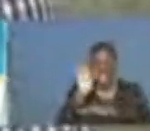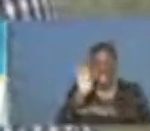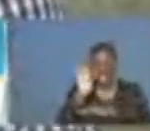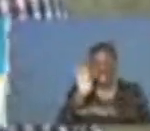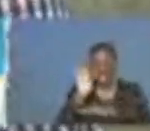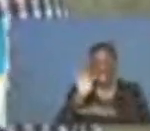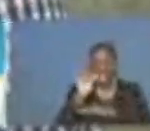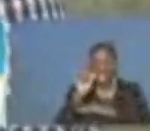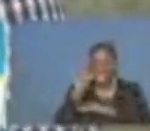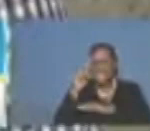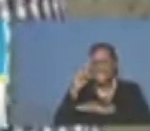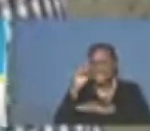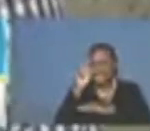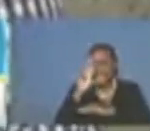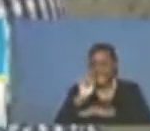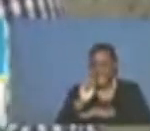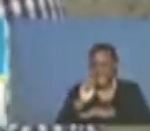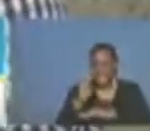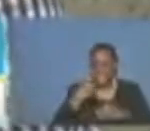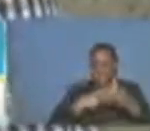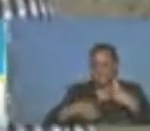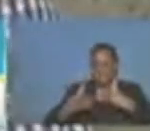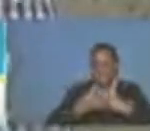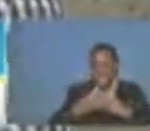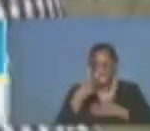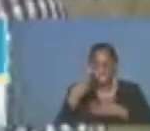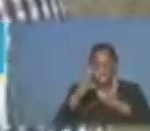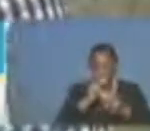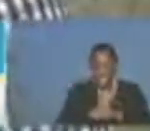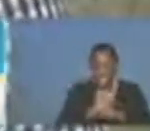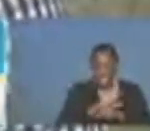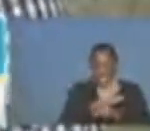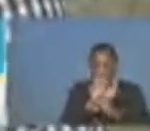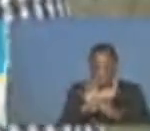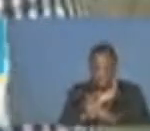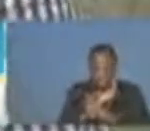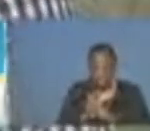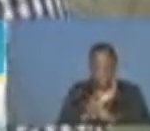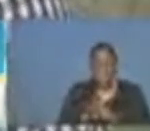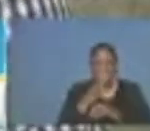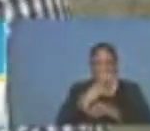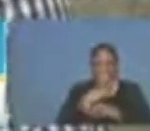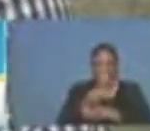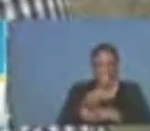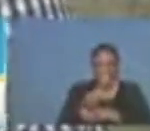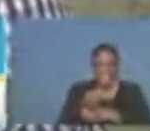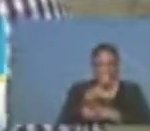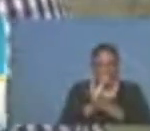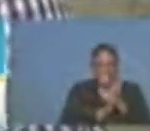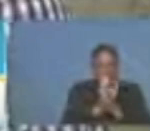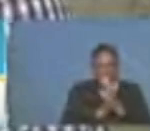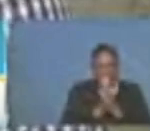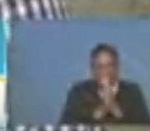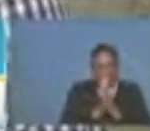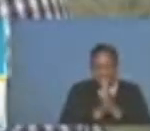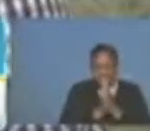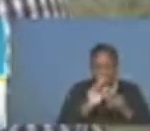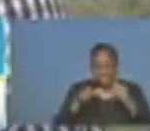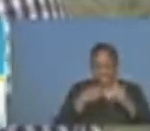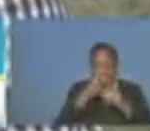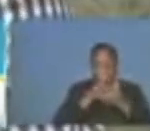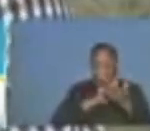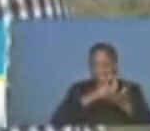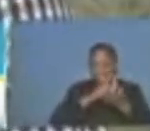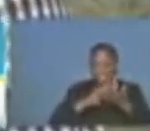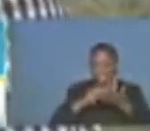back after a two-year hiatus. The NSA is proud and very ecstatic about the partnership